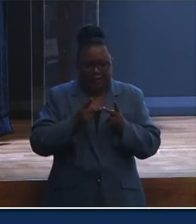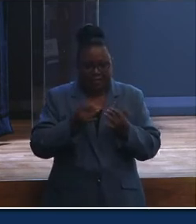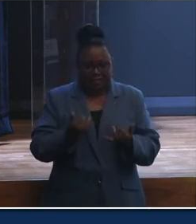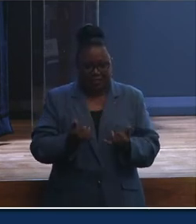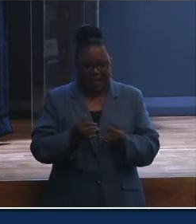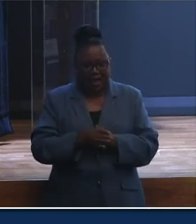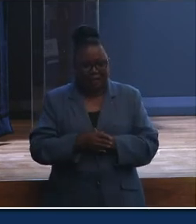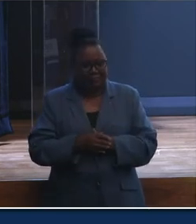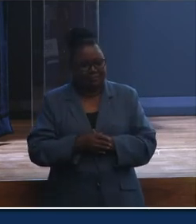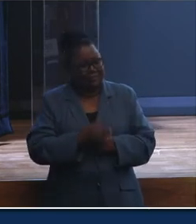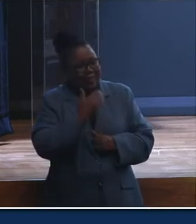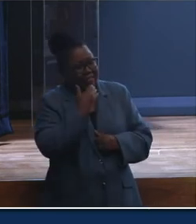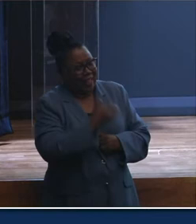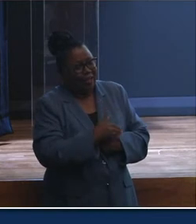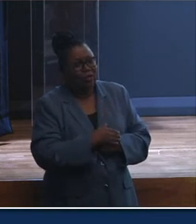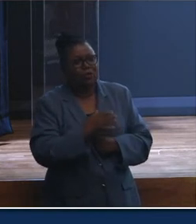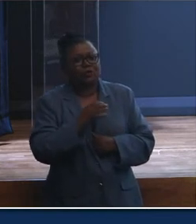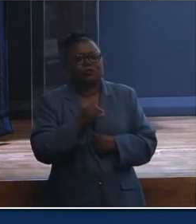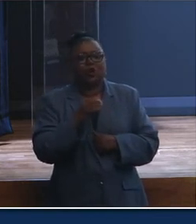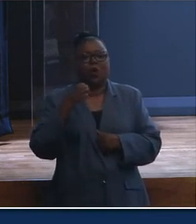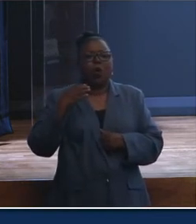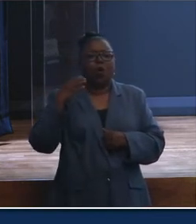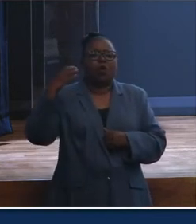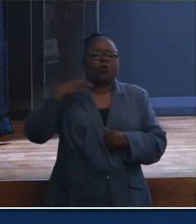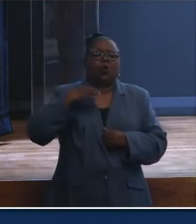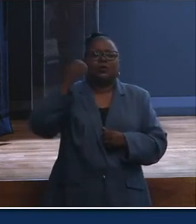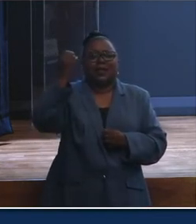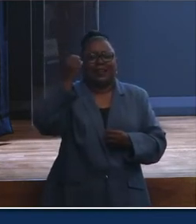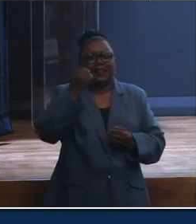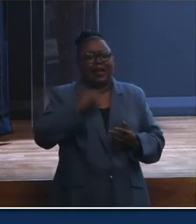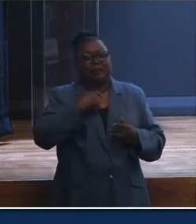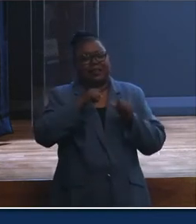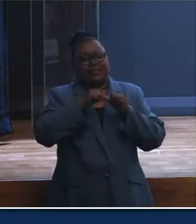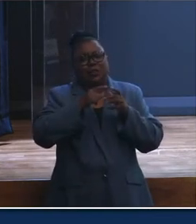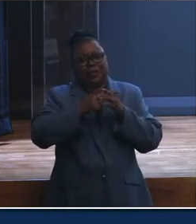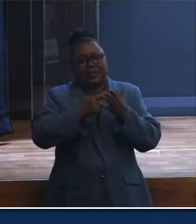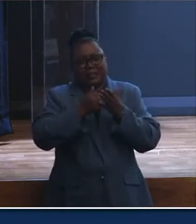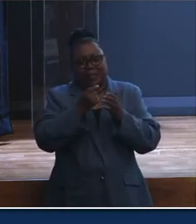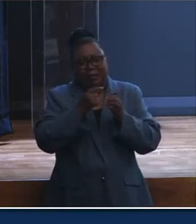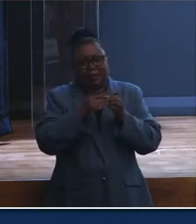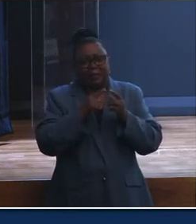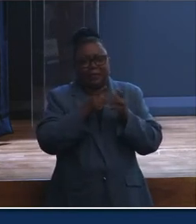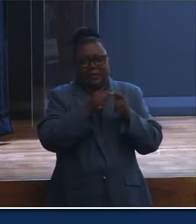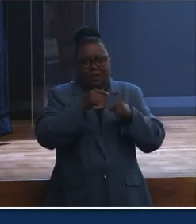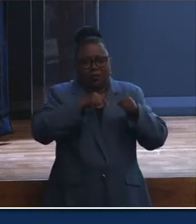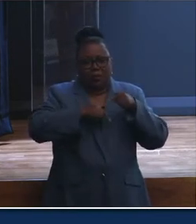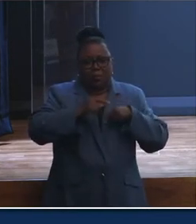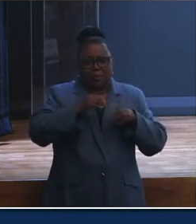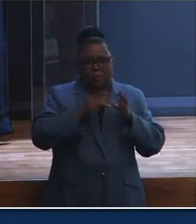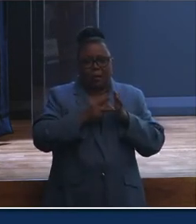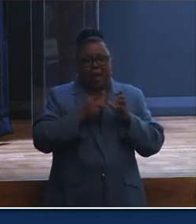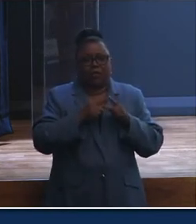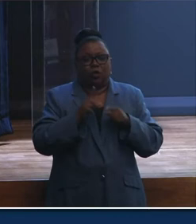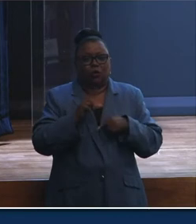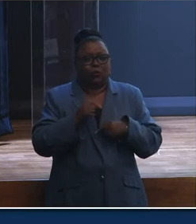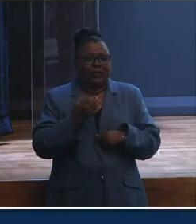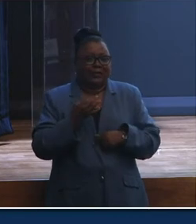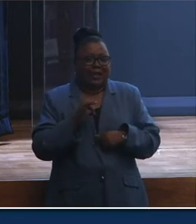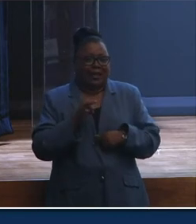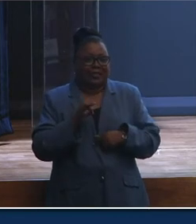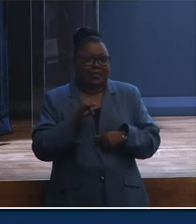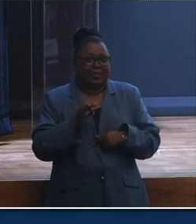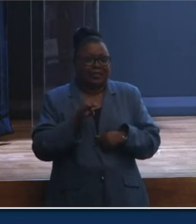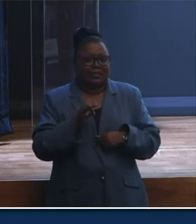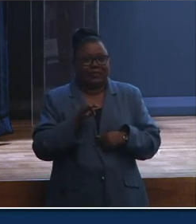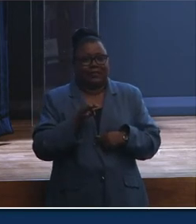today. Thank you. So Coach, let me continue this theme a little bit, but take you back to 2019, and you probably